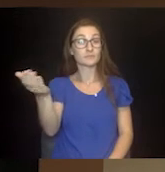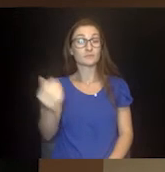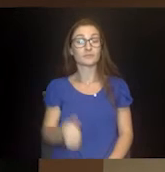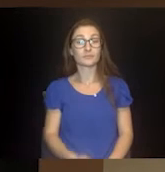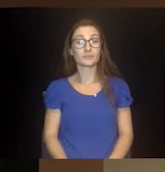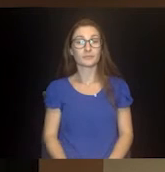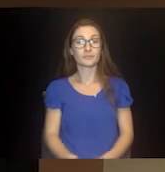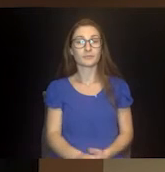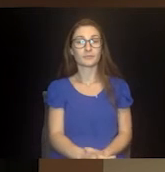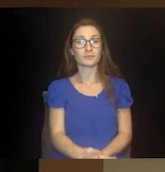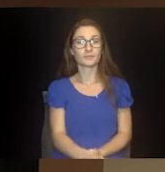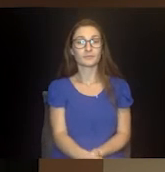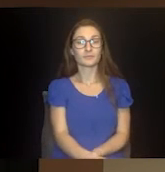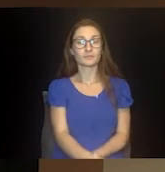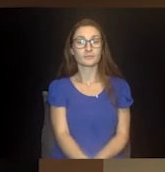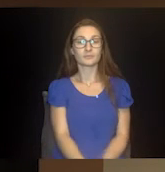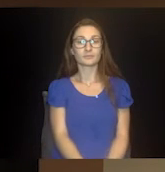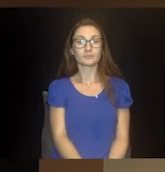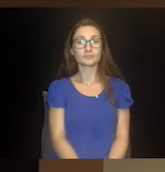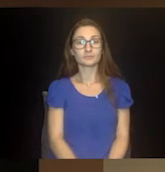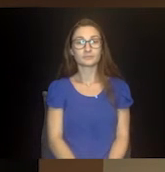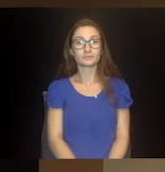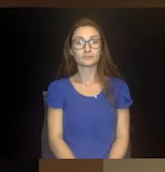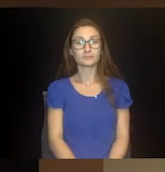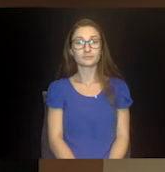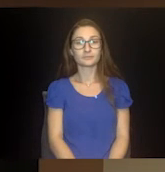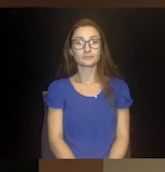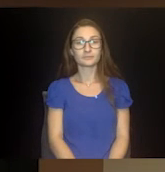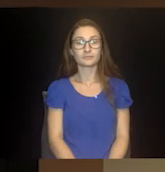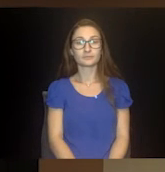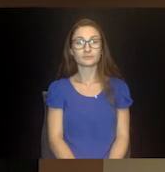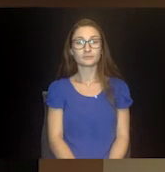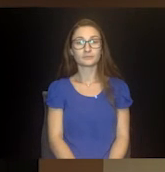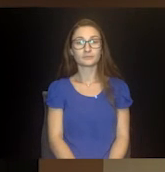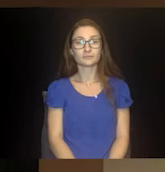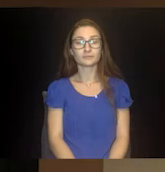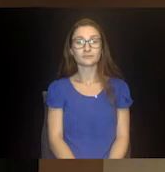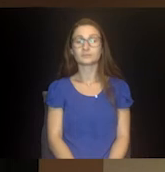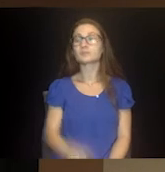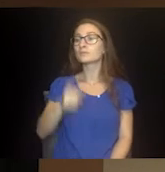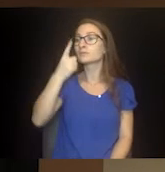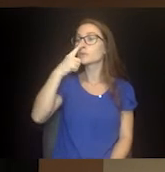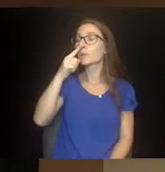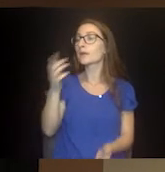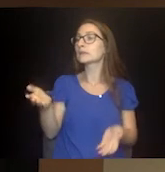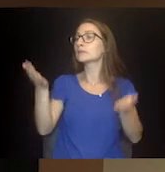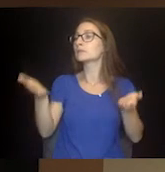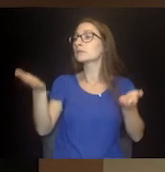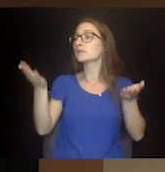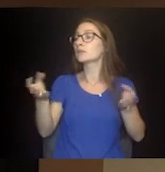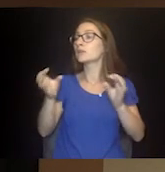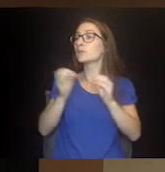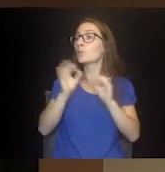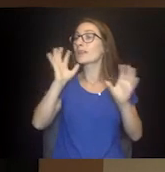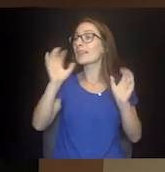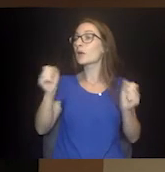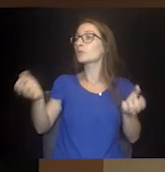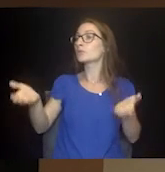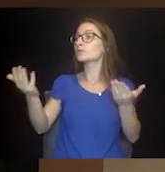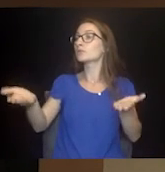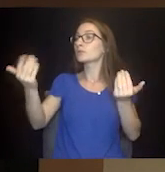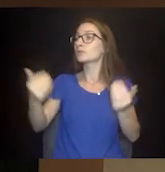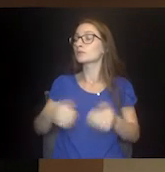little bit. Oh, James, yes. James, can you just lift it up so we can hear you better?